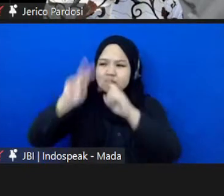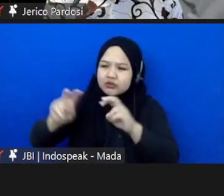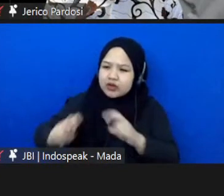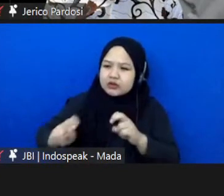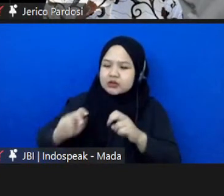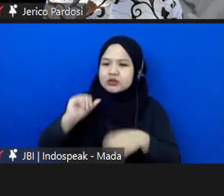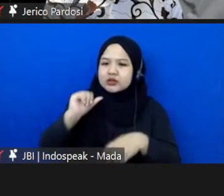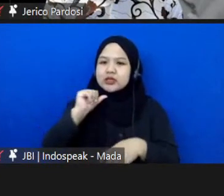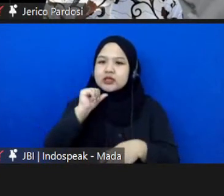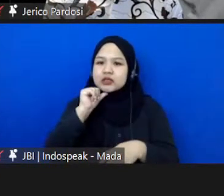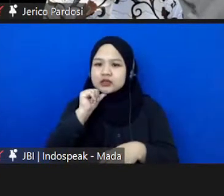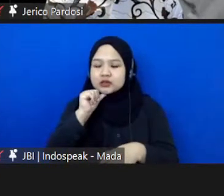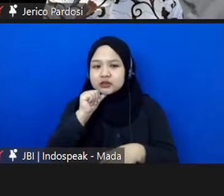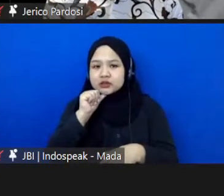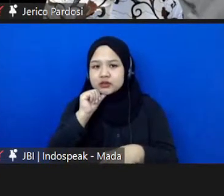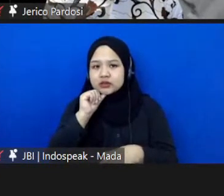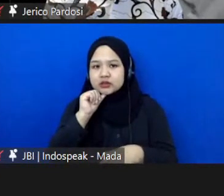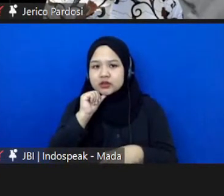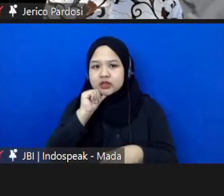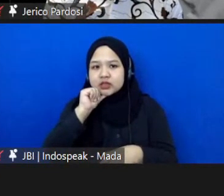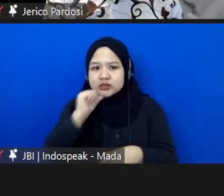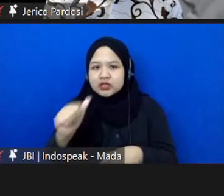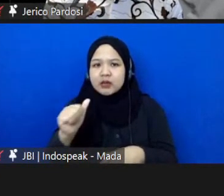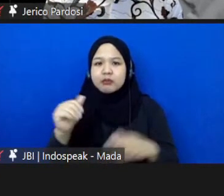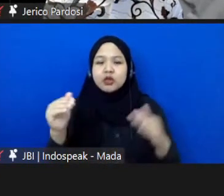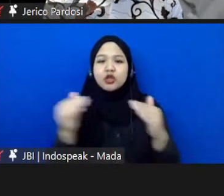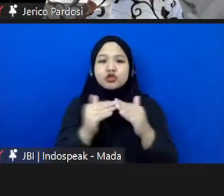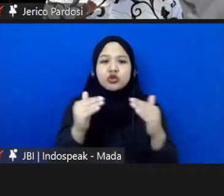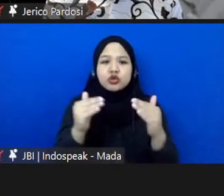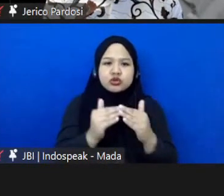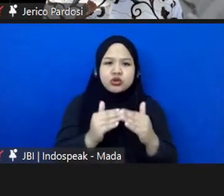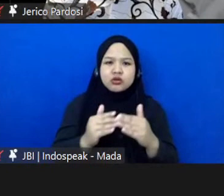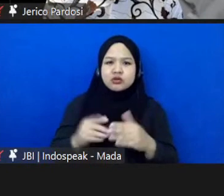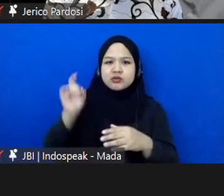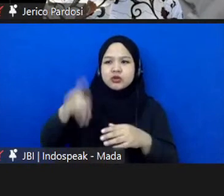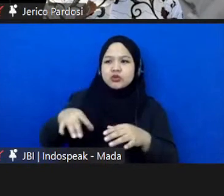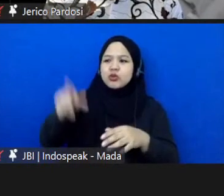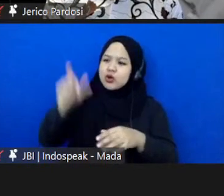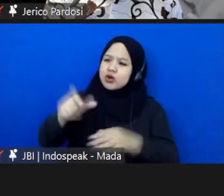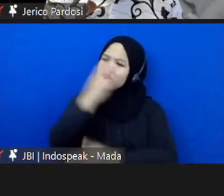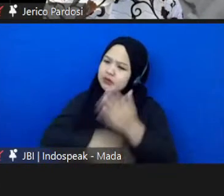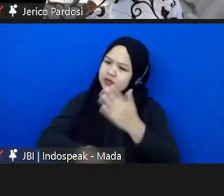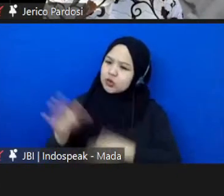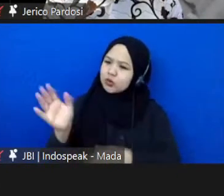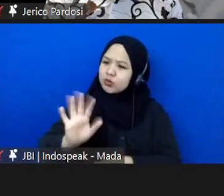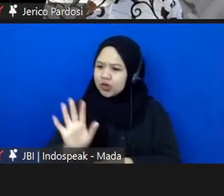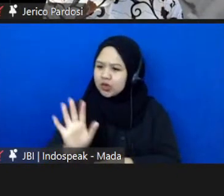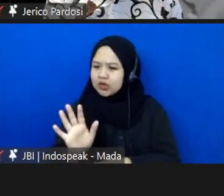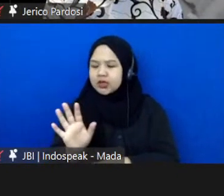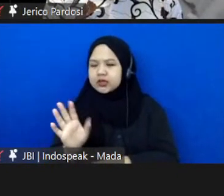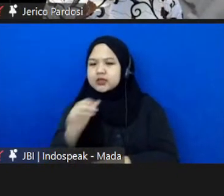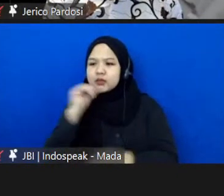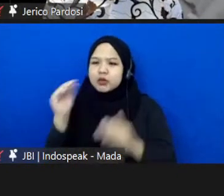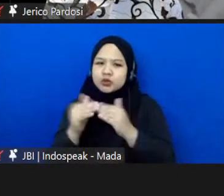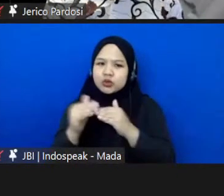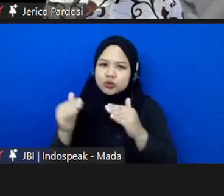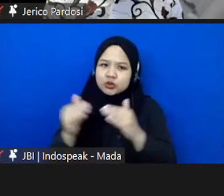who fits into the category of a person with a disability and what are all